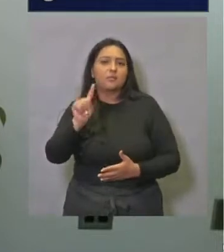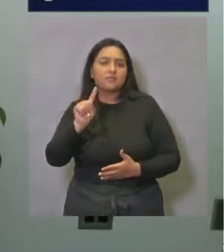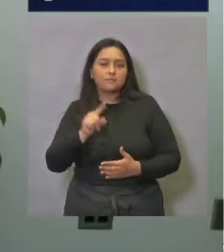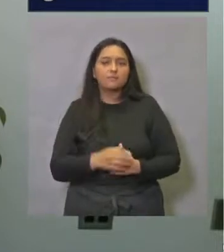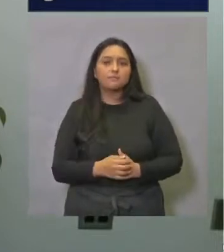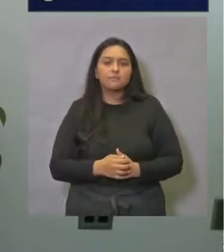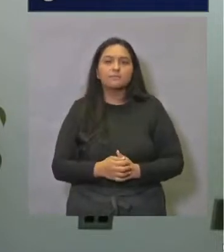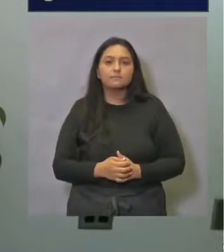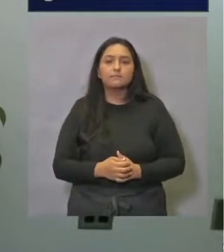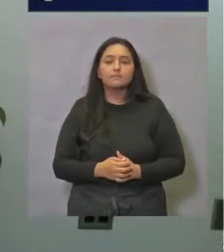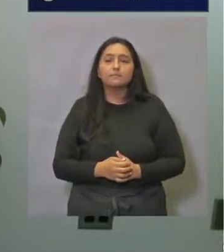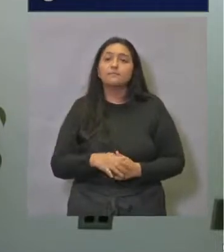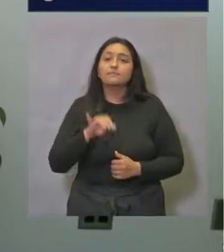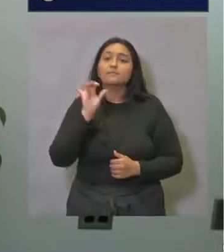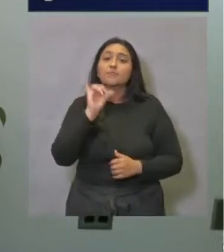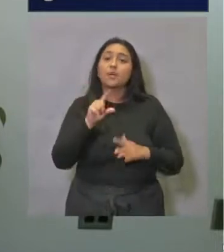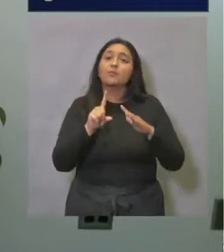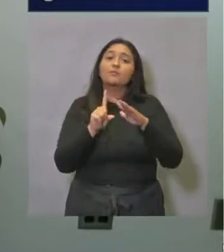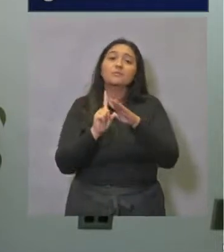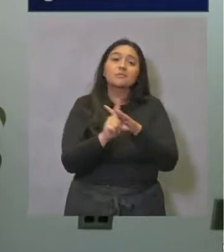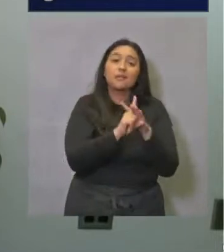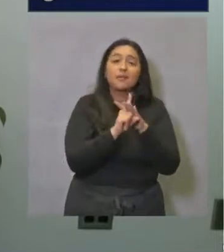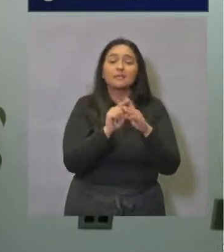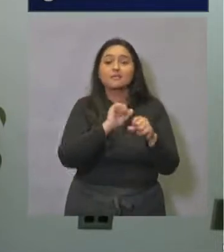1,226,191. These cases include